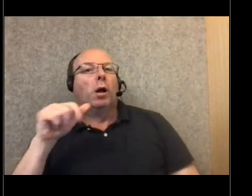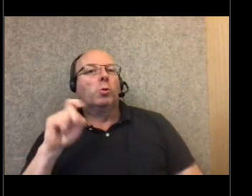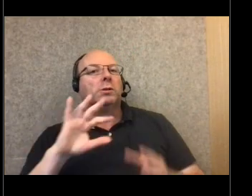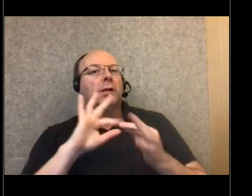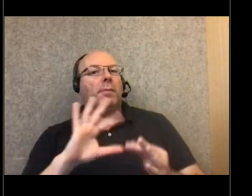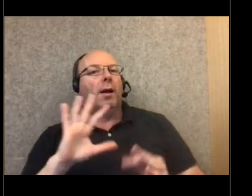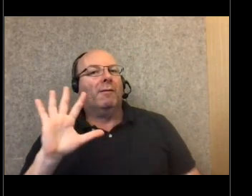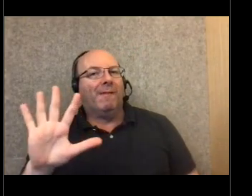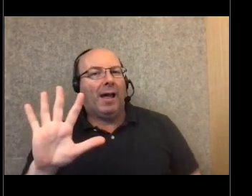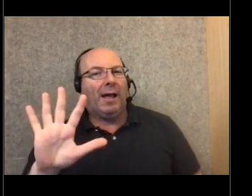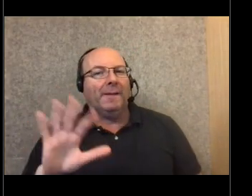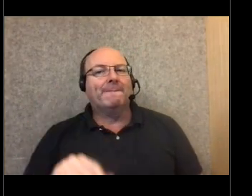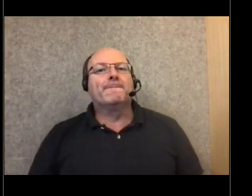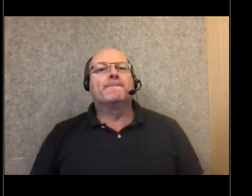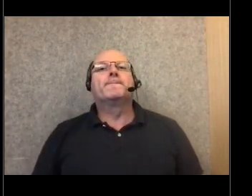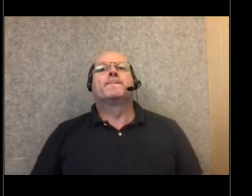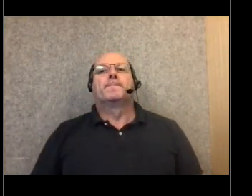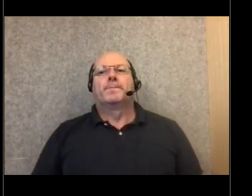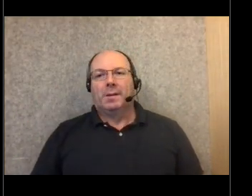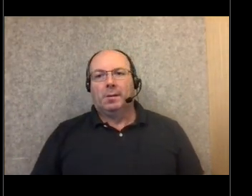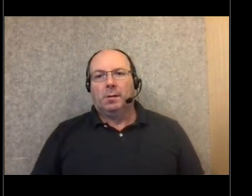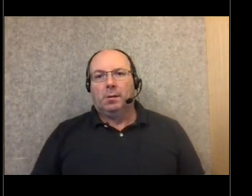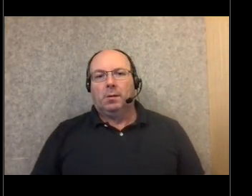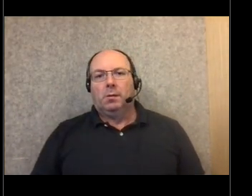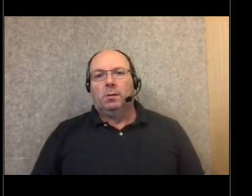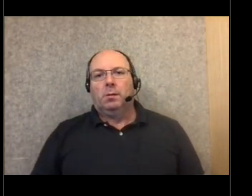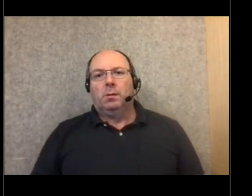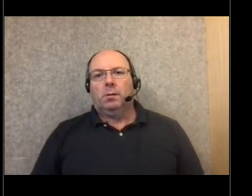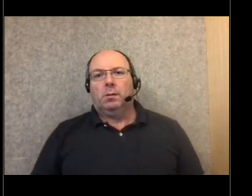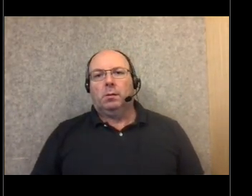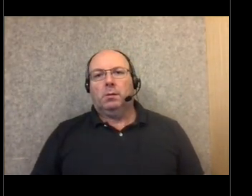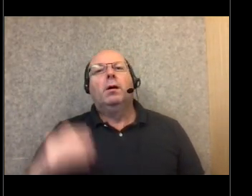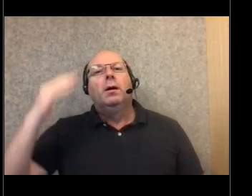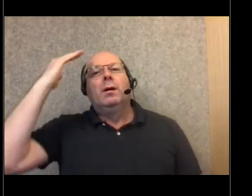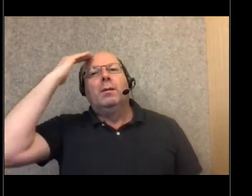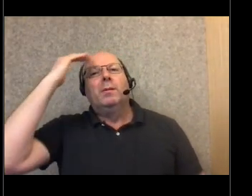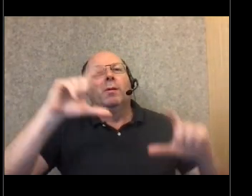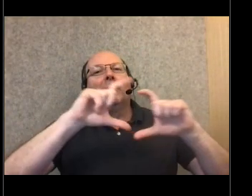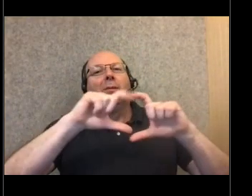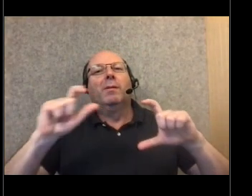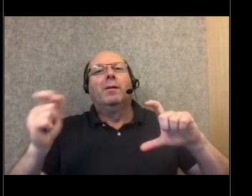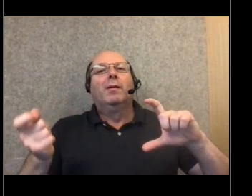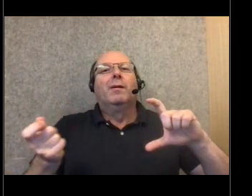asks about the placement of security fob readers.